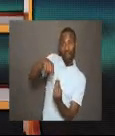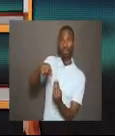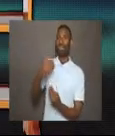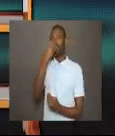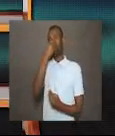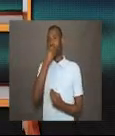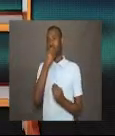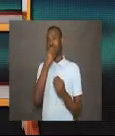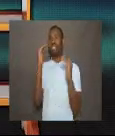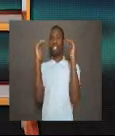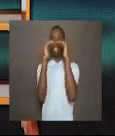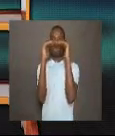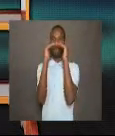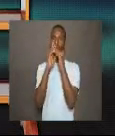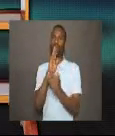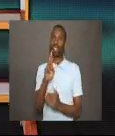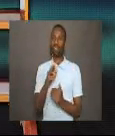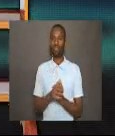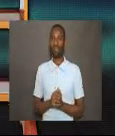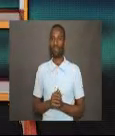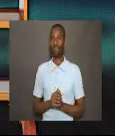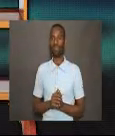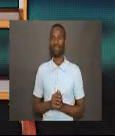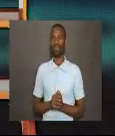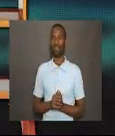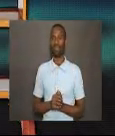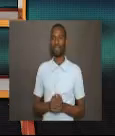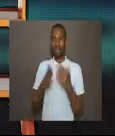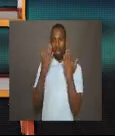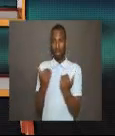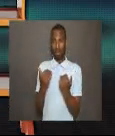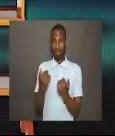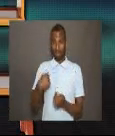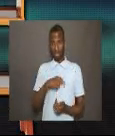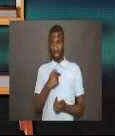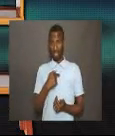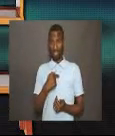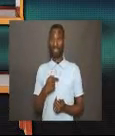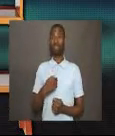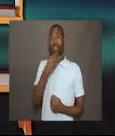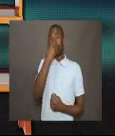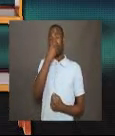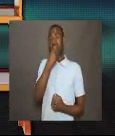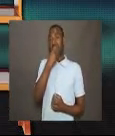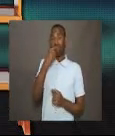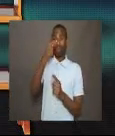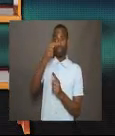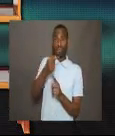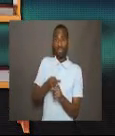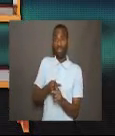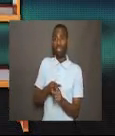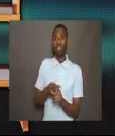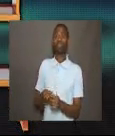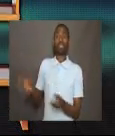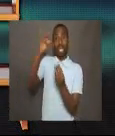thermal equilibrium. We can, however, apply heat to a system